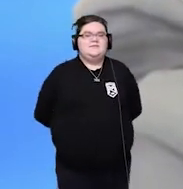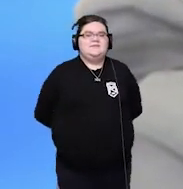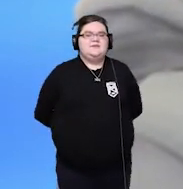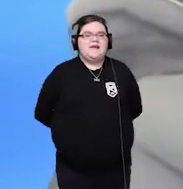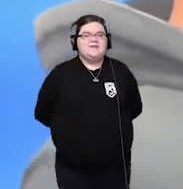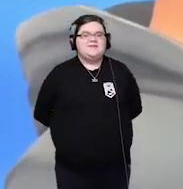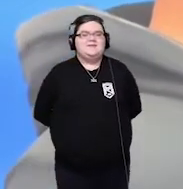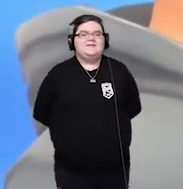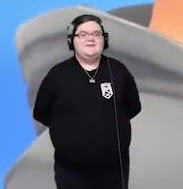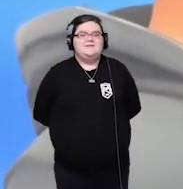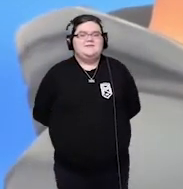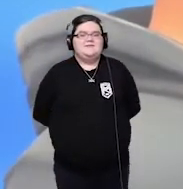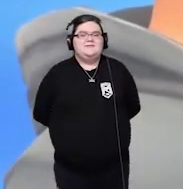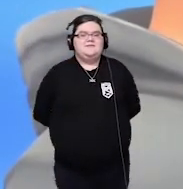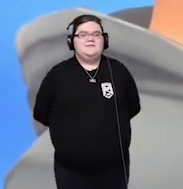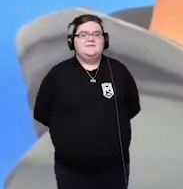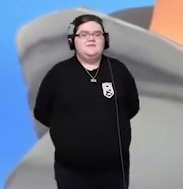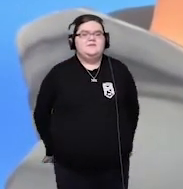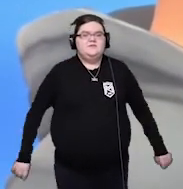Piano. Yes.